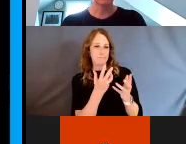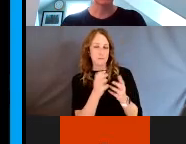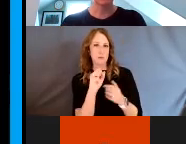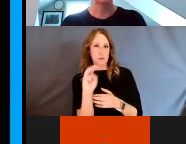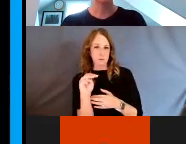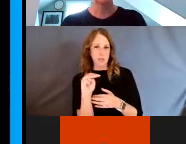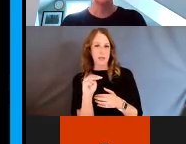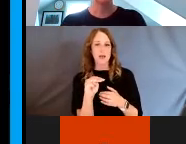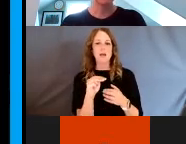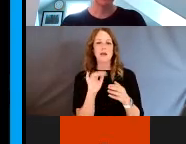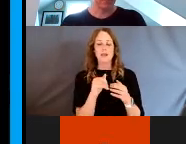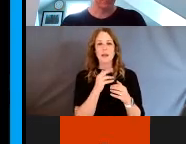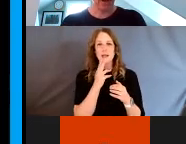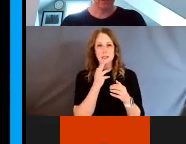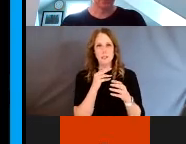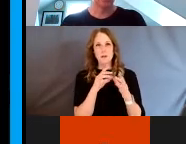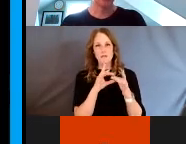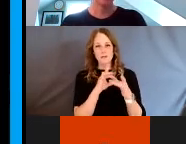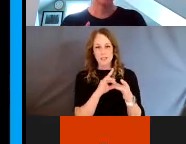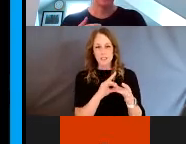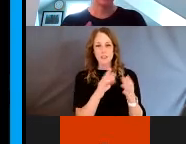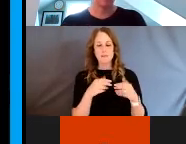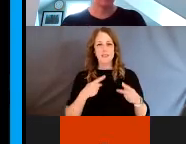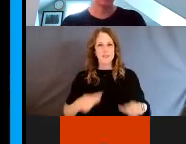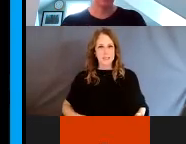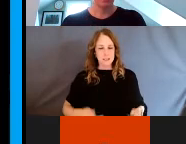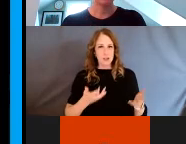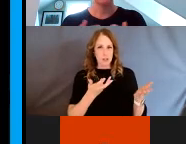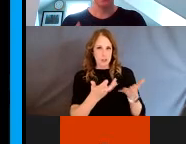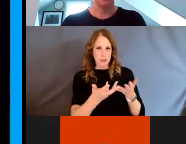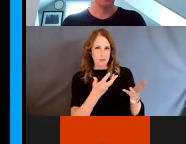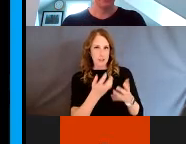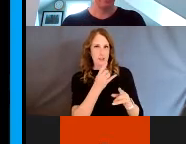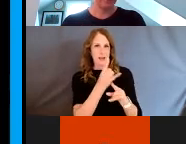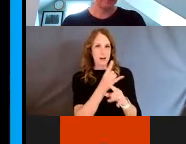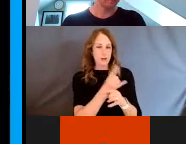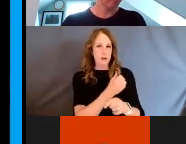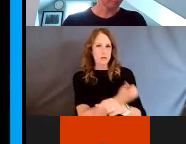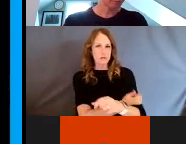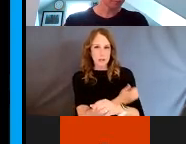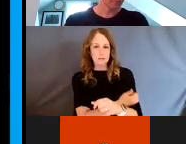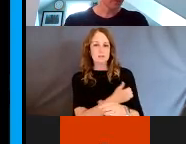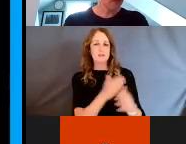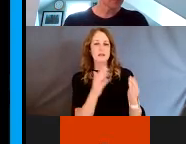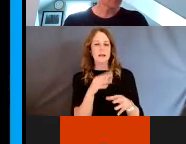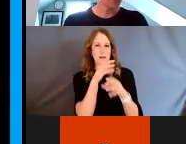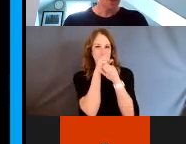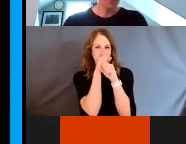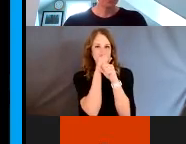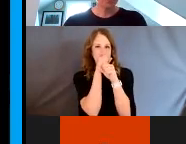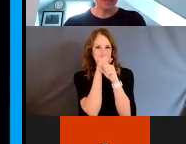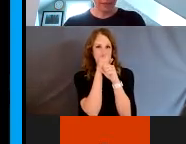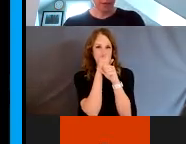intimate relationships, physical interaction, alcohol and drugs, and confidentiality. And